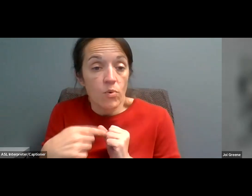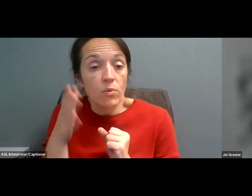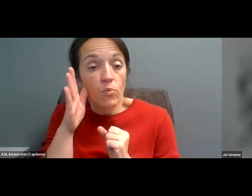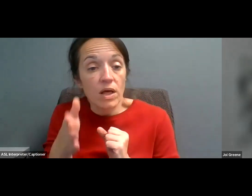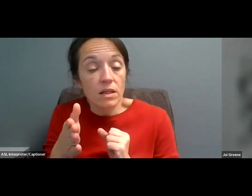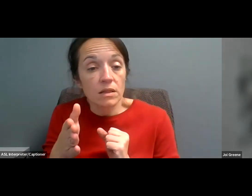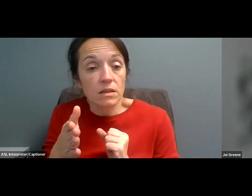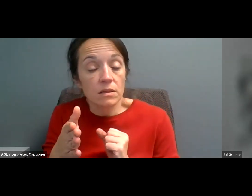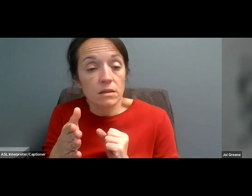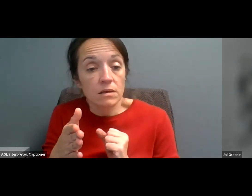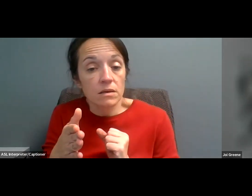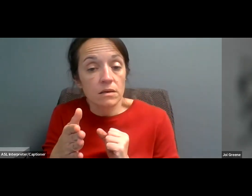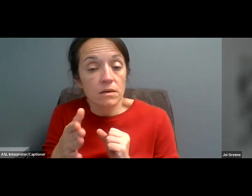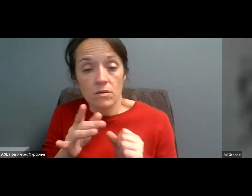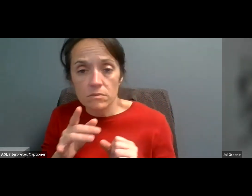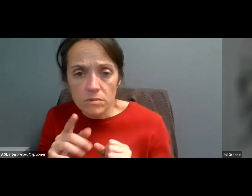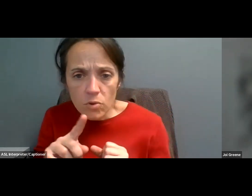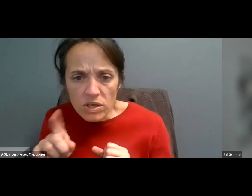will,